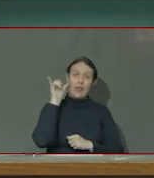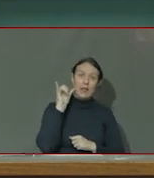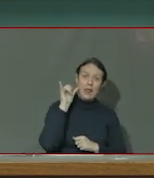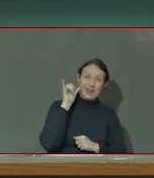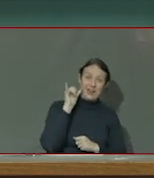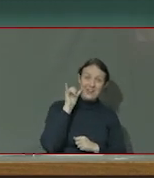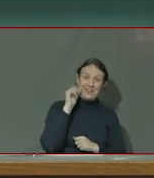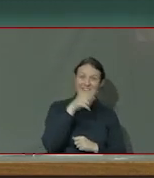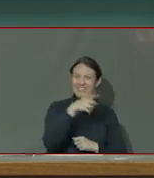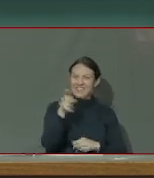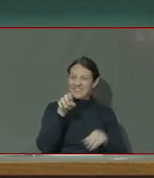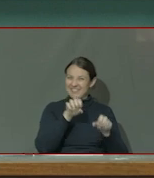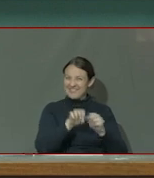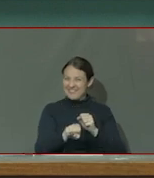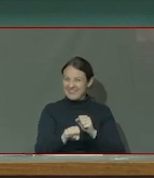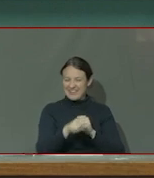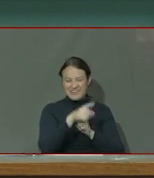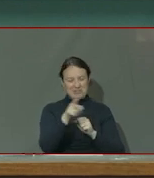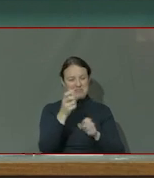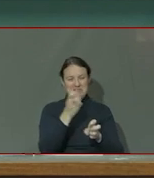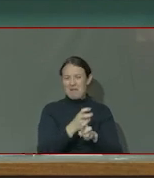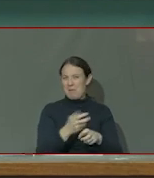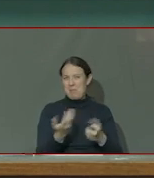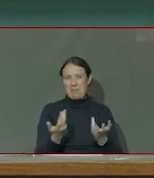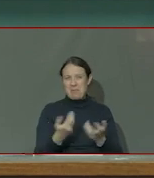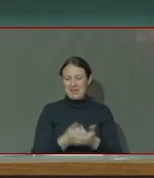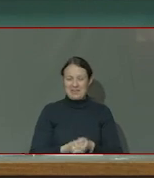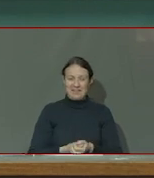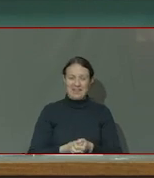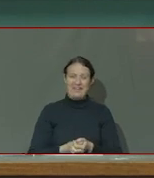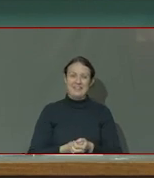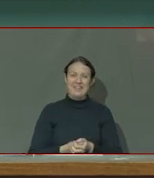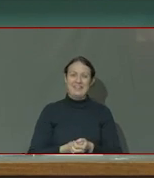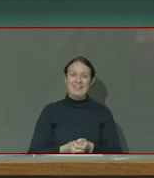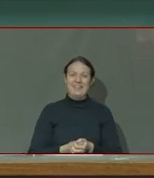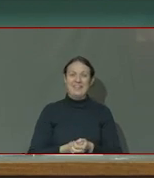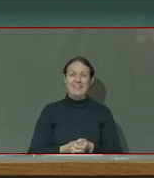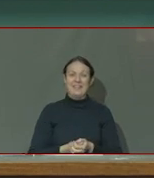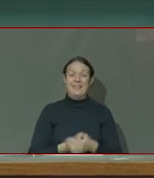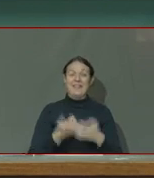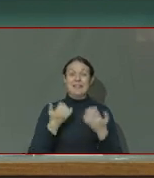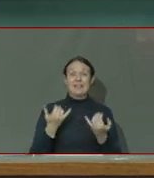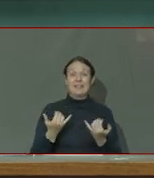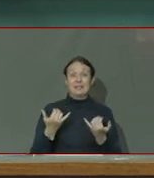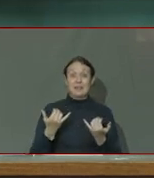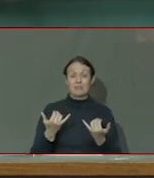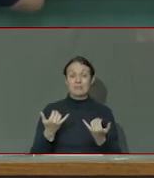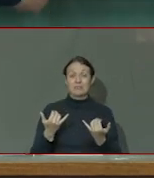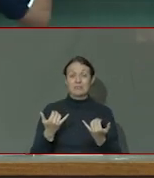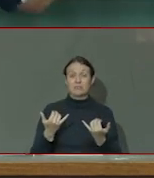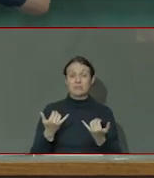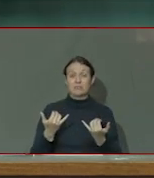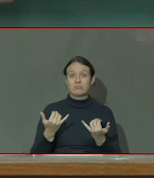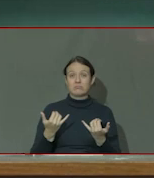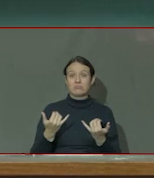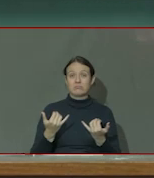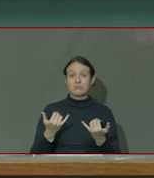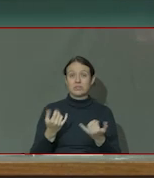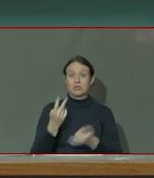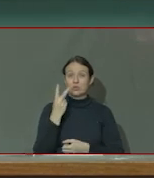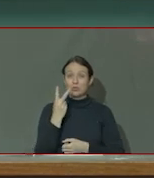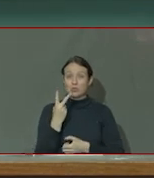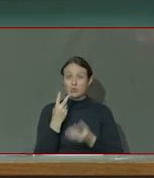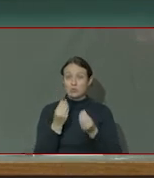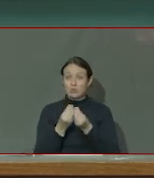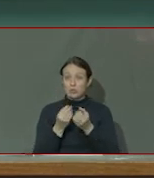Short and yellow. So there's no difficulty for you to spot that. Right now, when we work with dihybrid crosses,